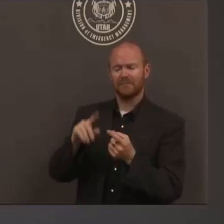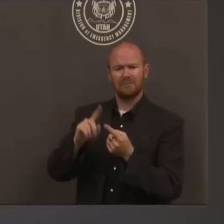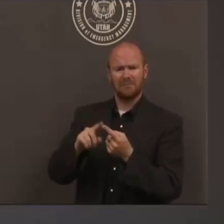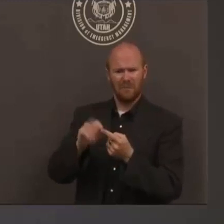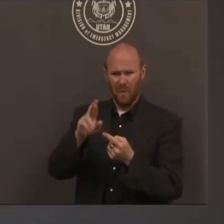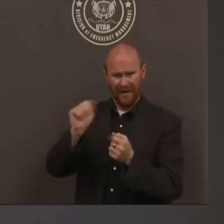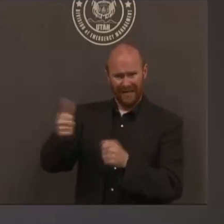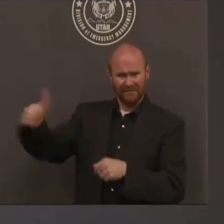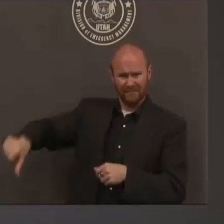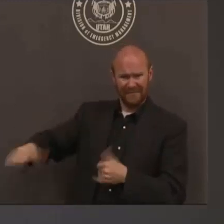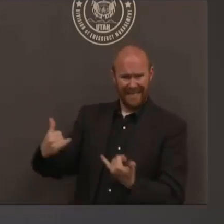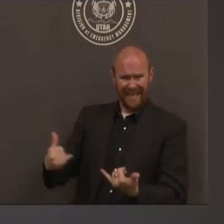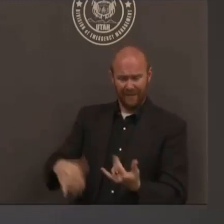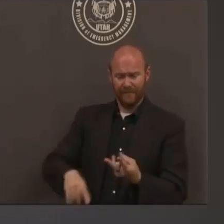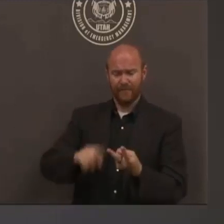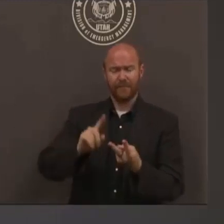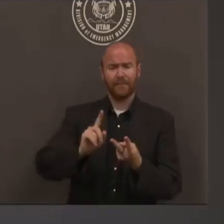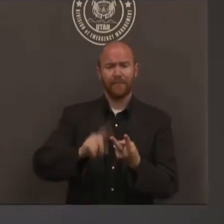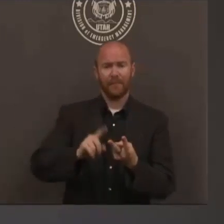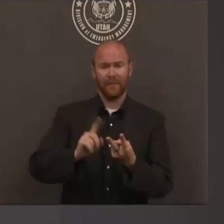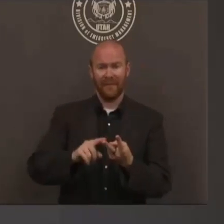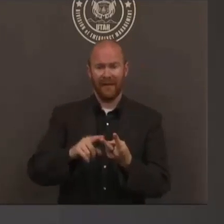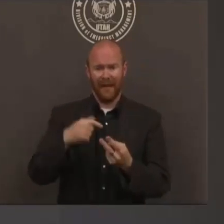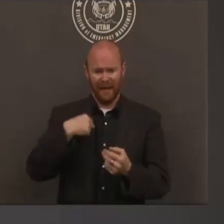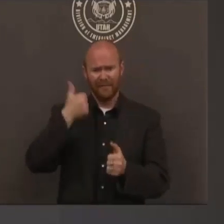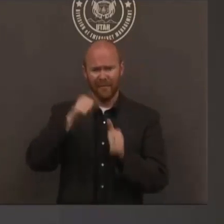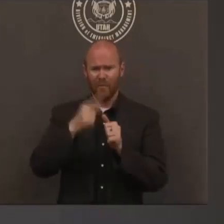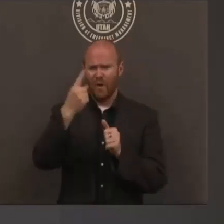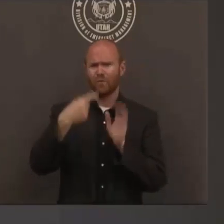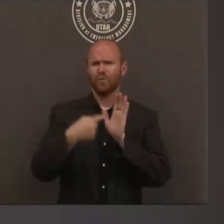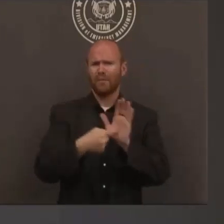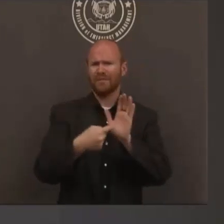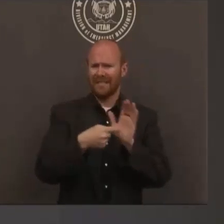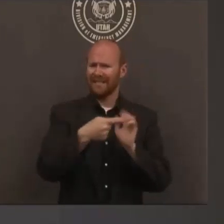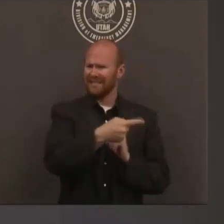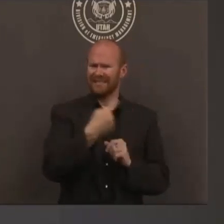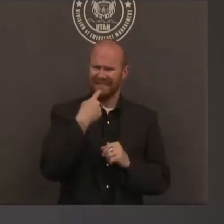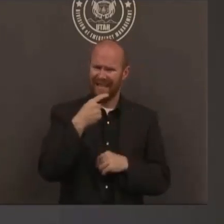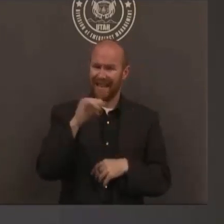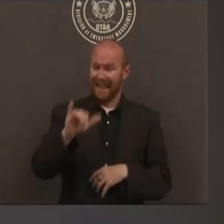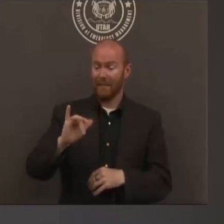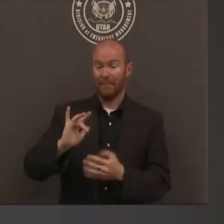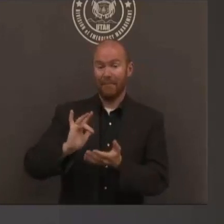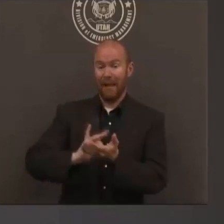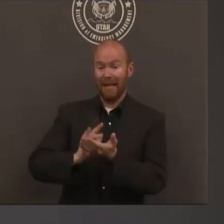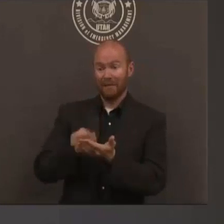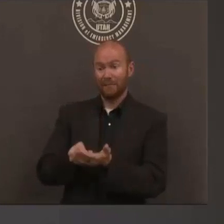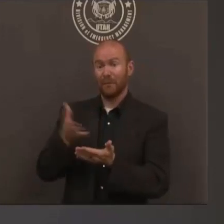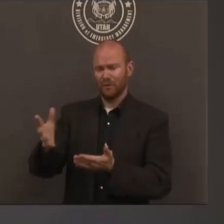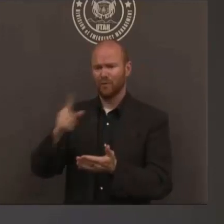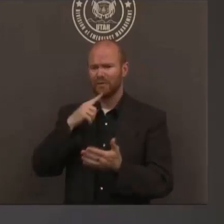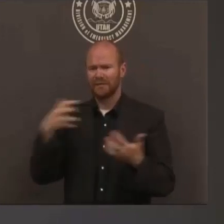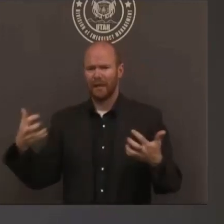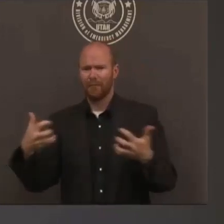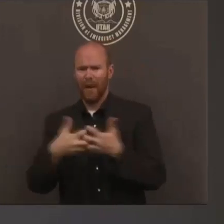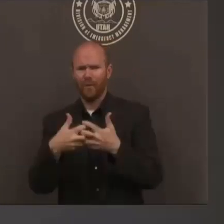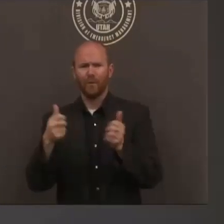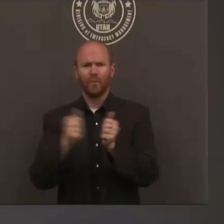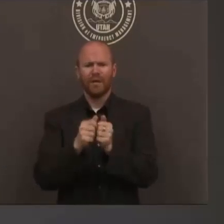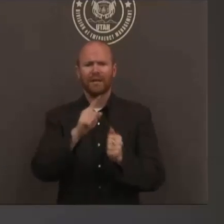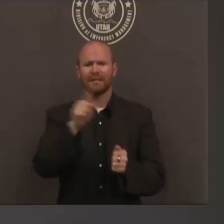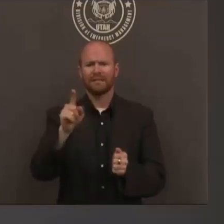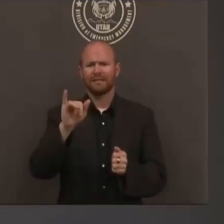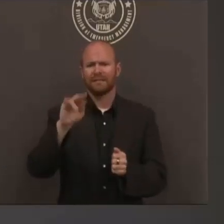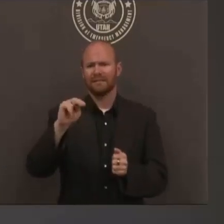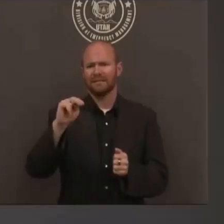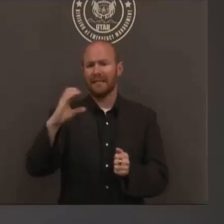who has been very outspoken in opposition of the deal, says the medication purchase has been compounded with zinc, making it useless